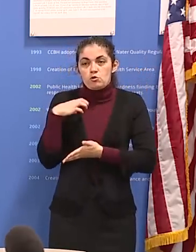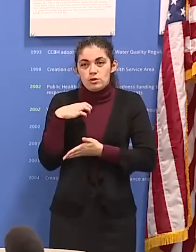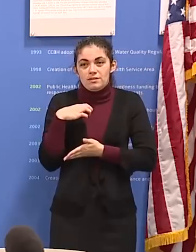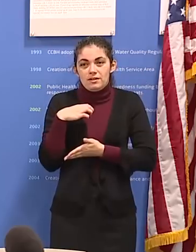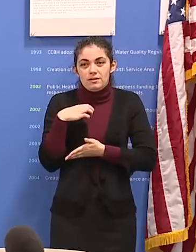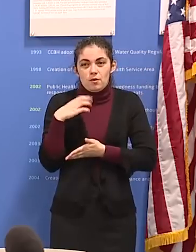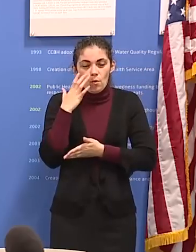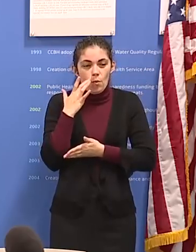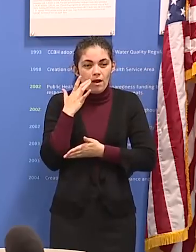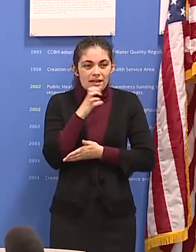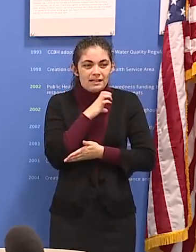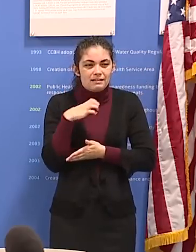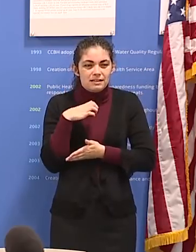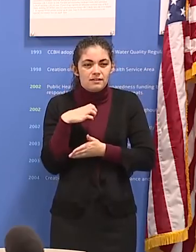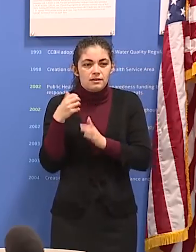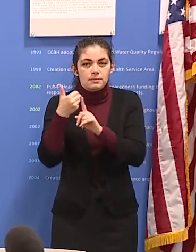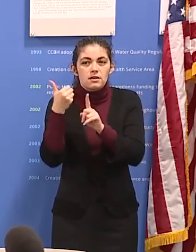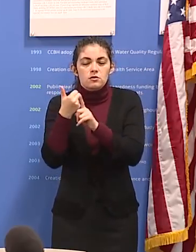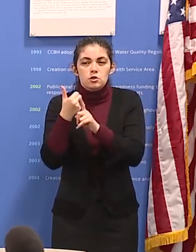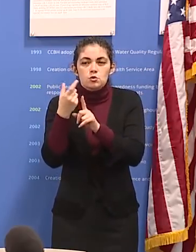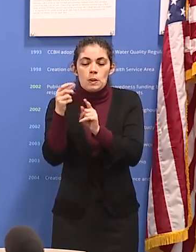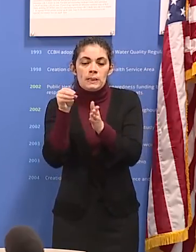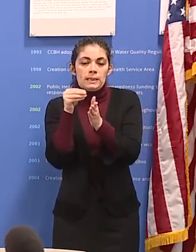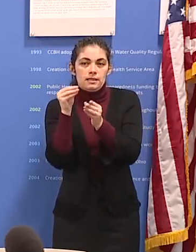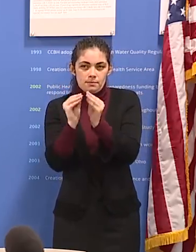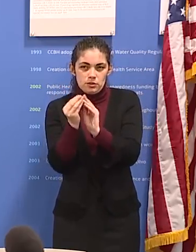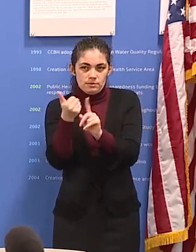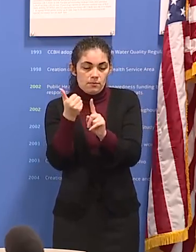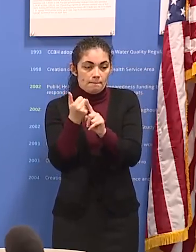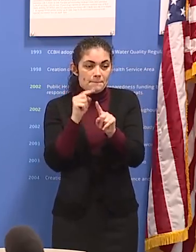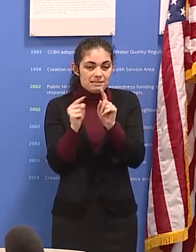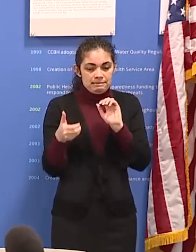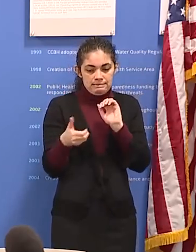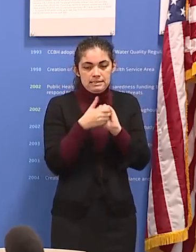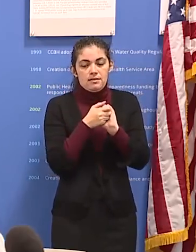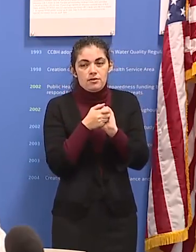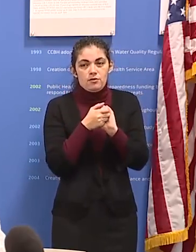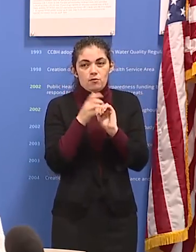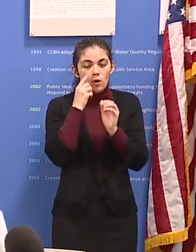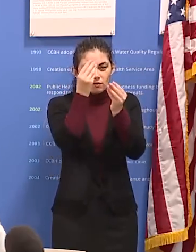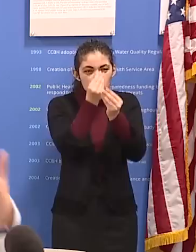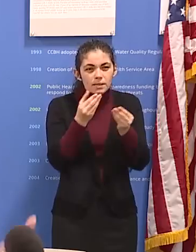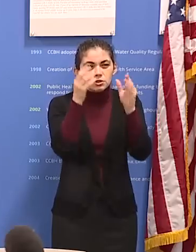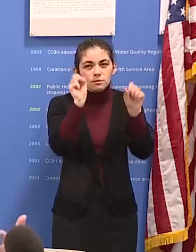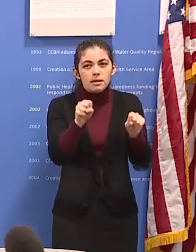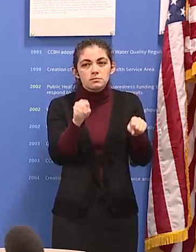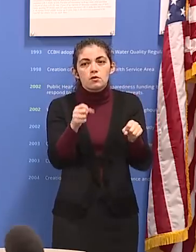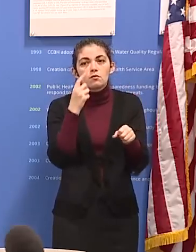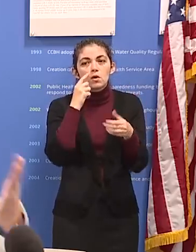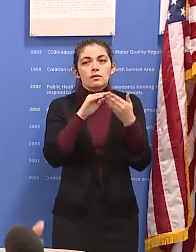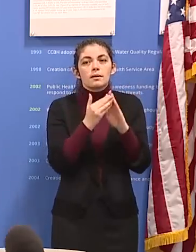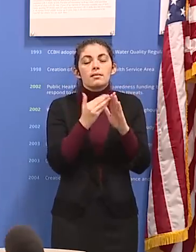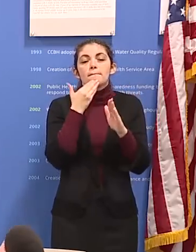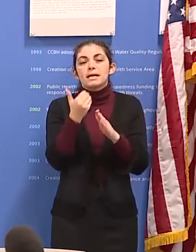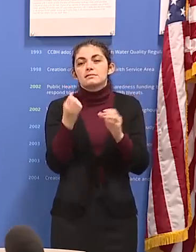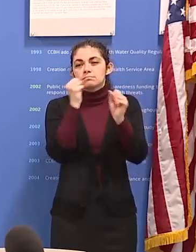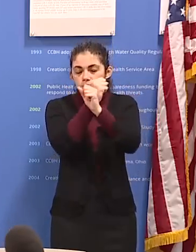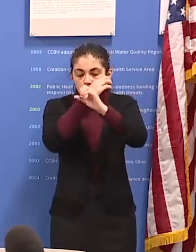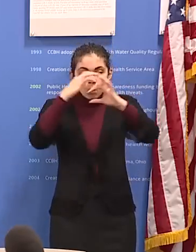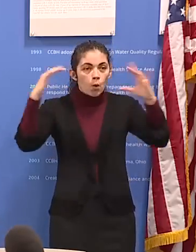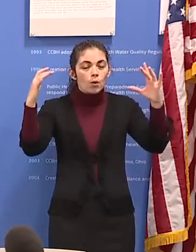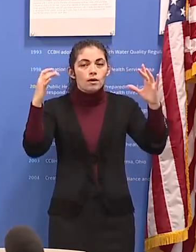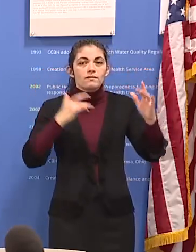because our colleagues are separately reporting on their own numbers there. But we are working together to give the information we can to the community to give the best picture,